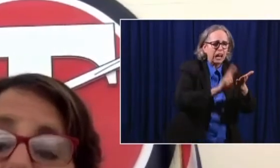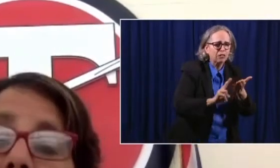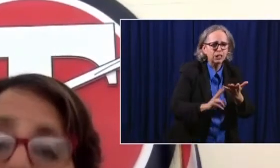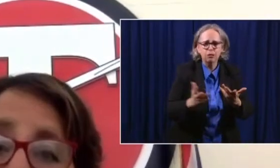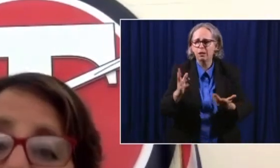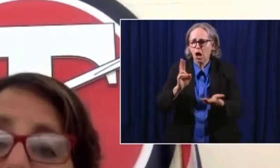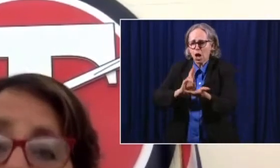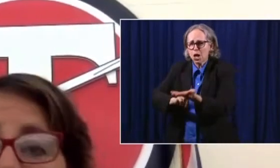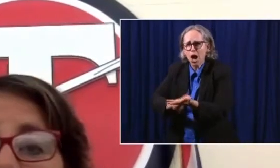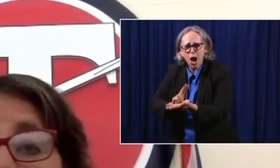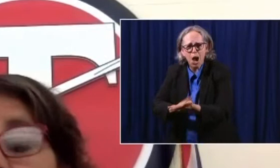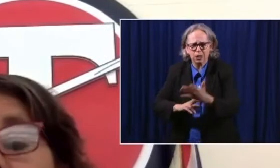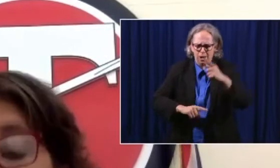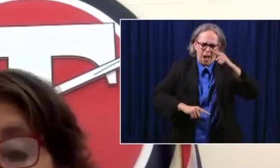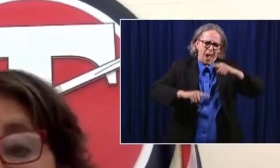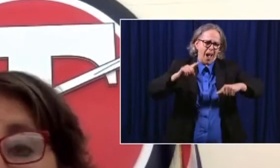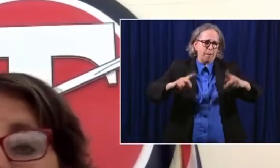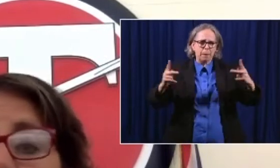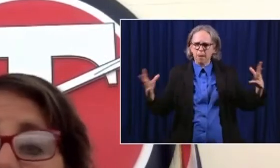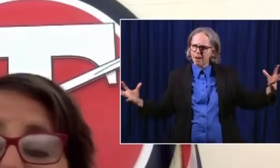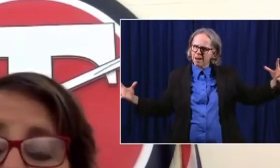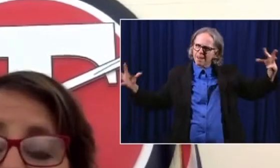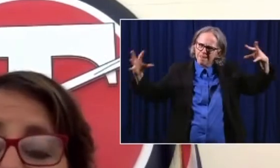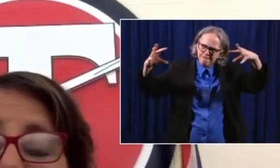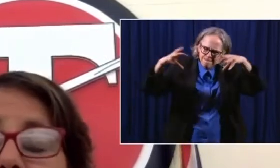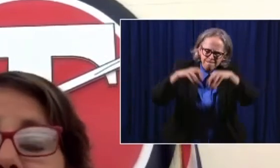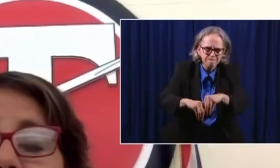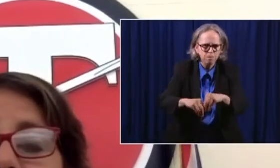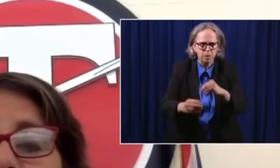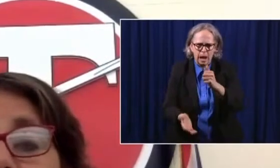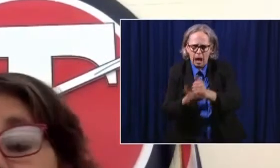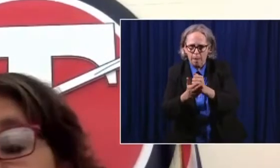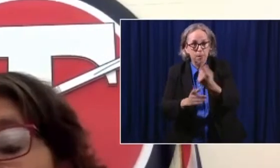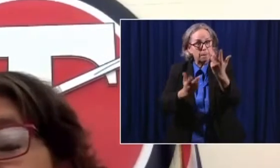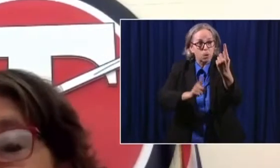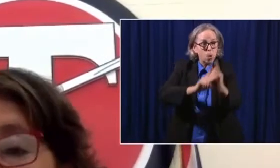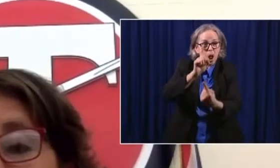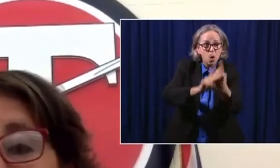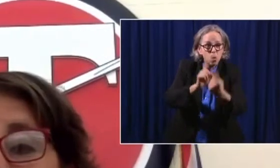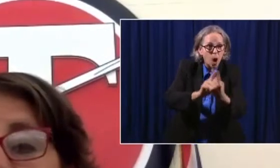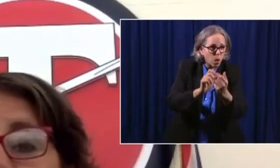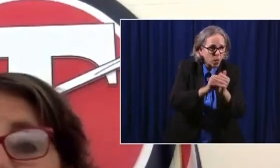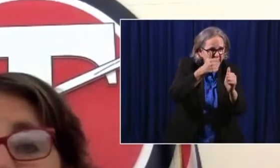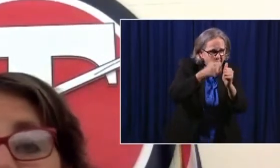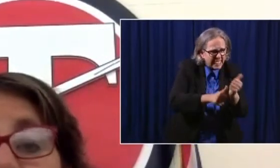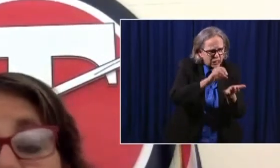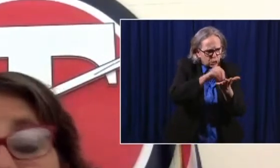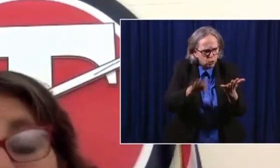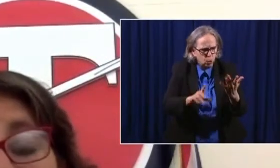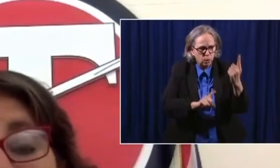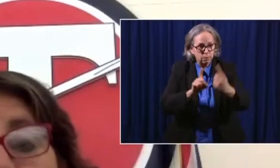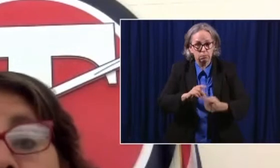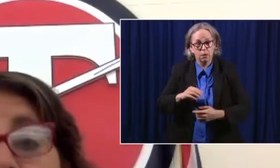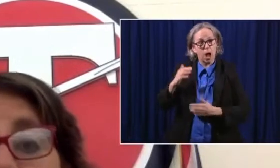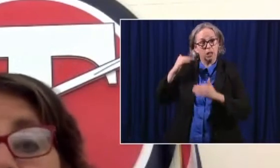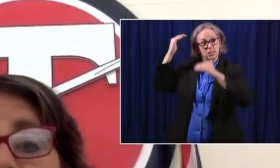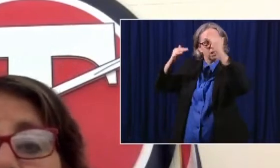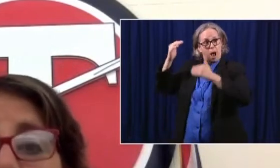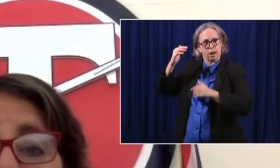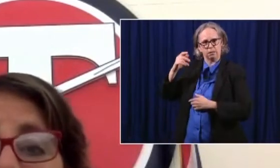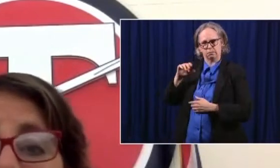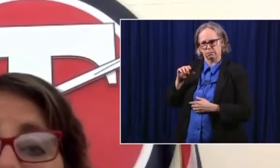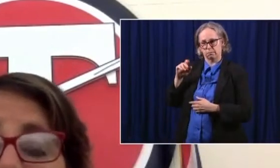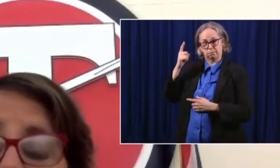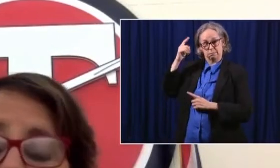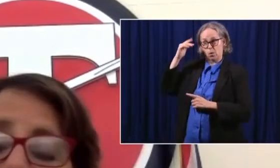students and meeting with them individually. They'll have 10 students assigned to them, and they're going to meet with them individually via Google Meet one time